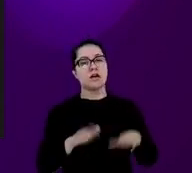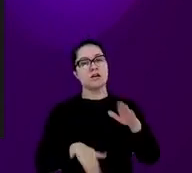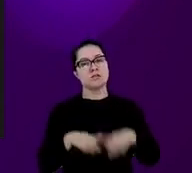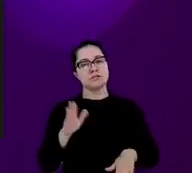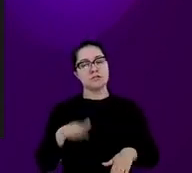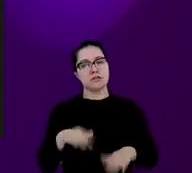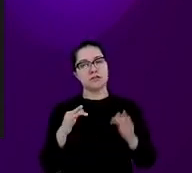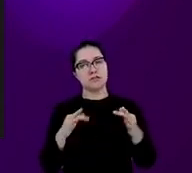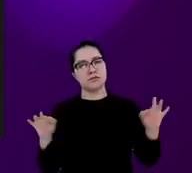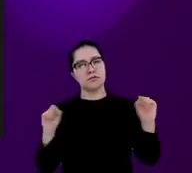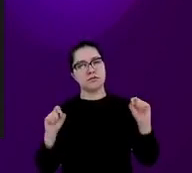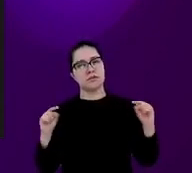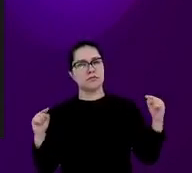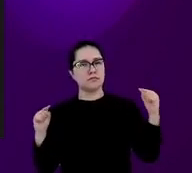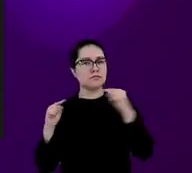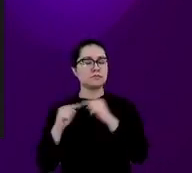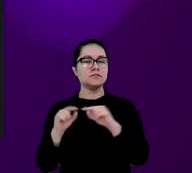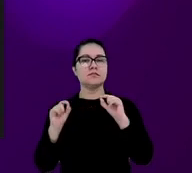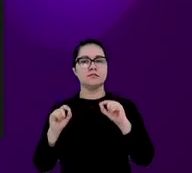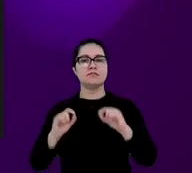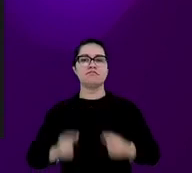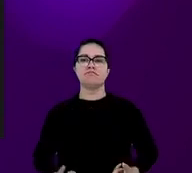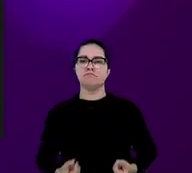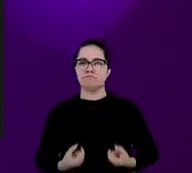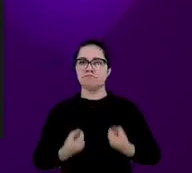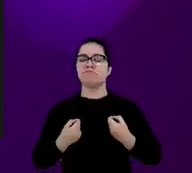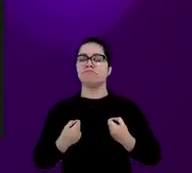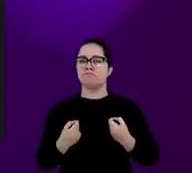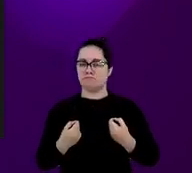cancer by itself. Also,